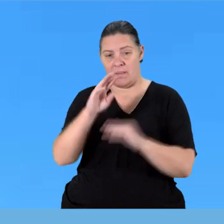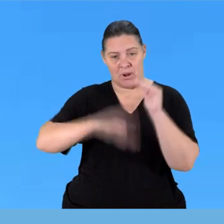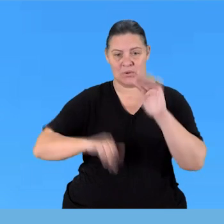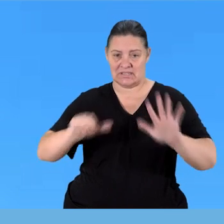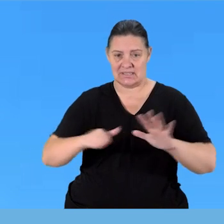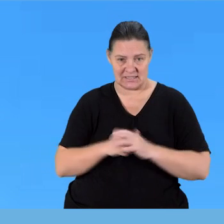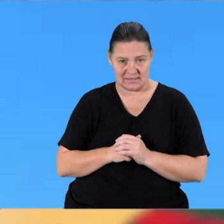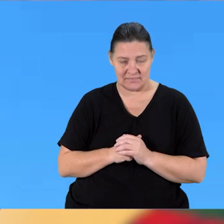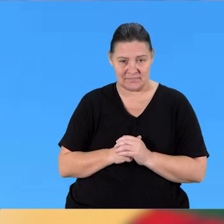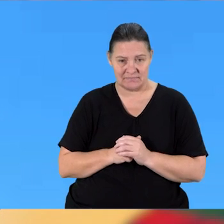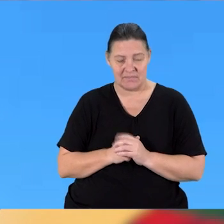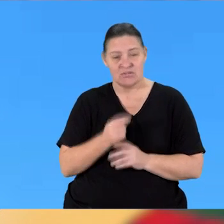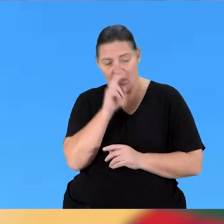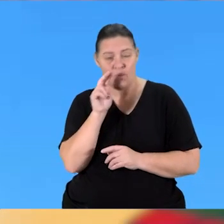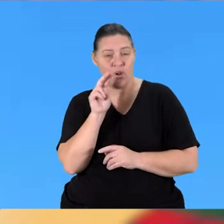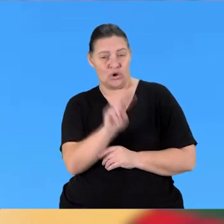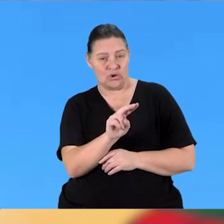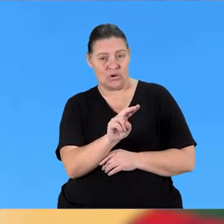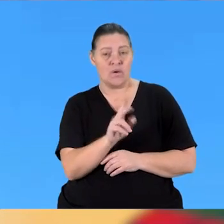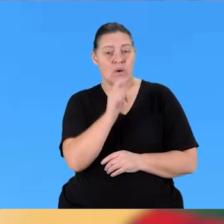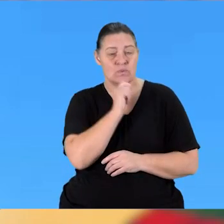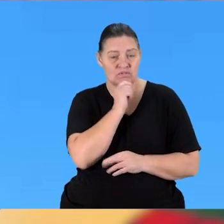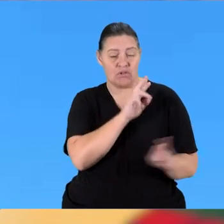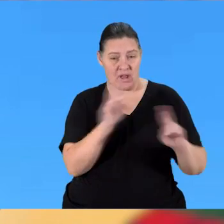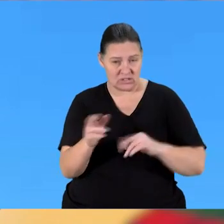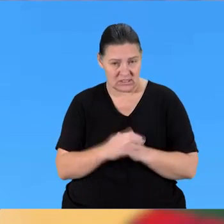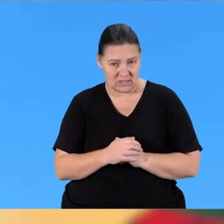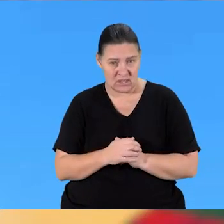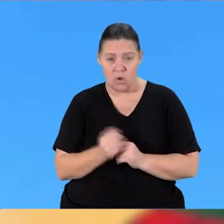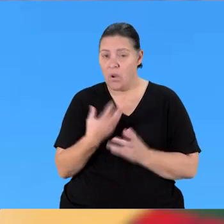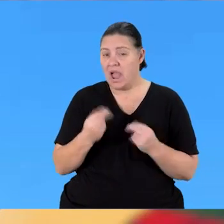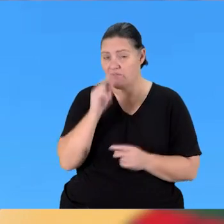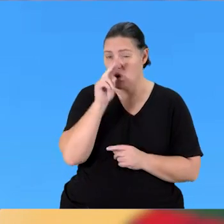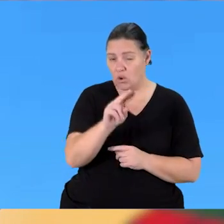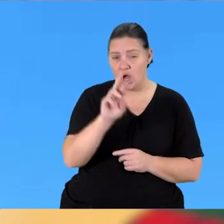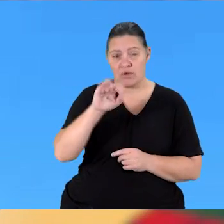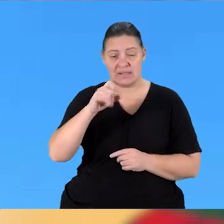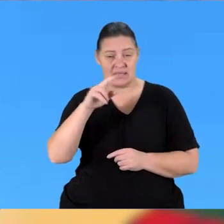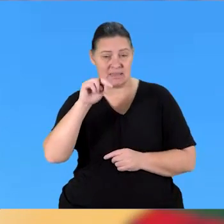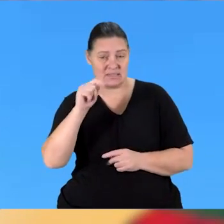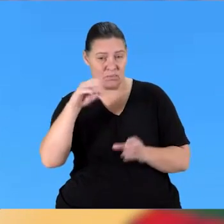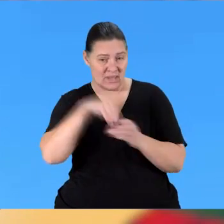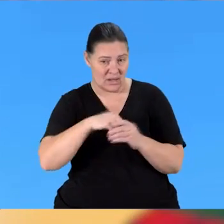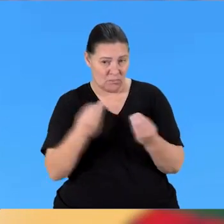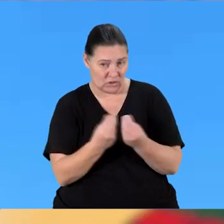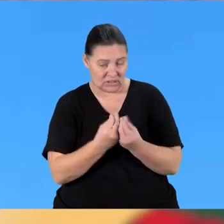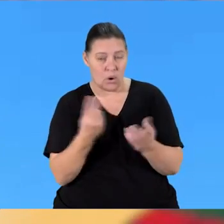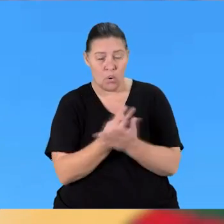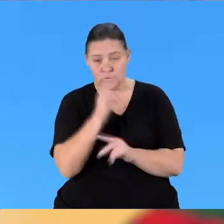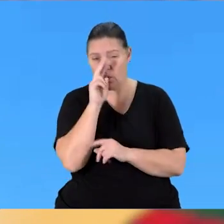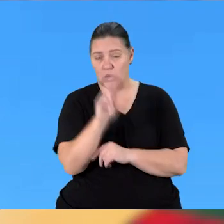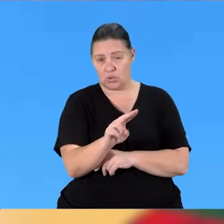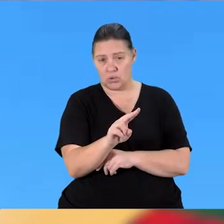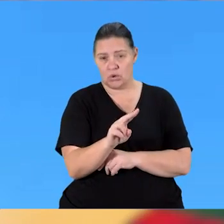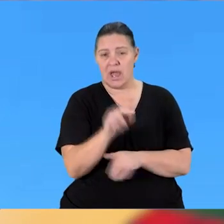stop. So learners, we have looked at the useful reactions, we have looked at the reactants and the products, we have